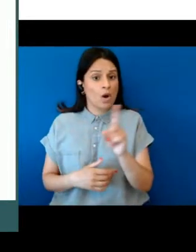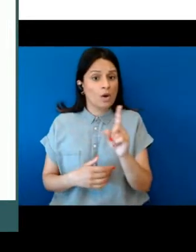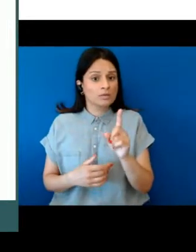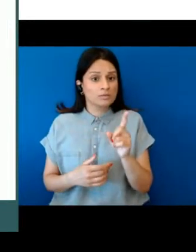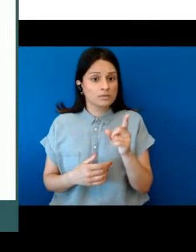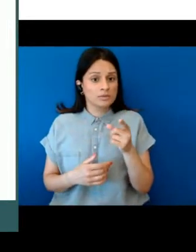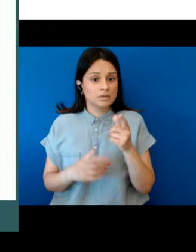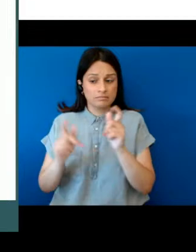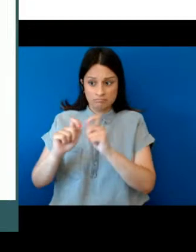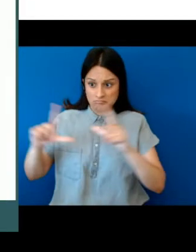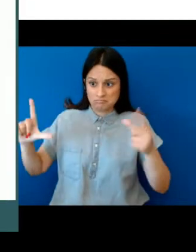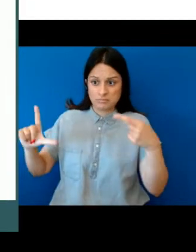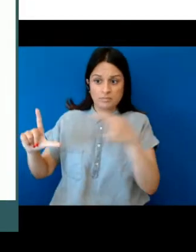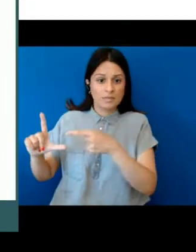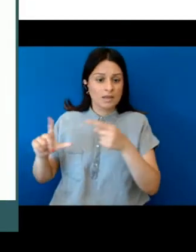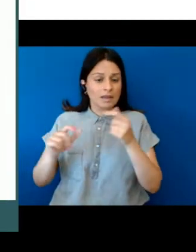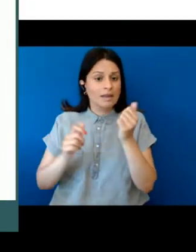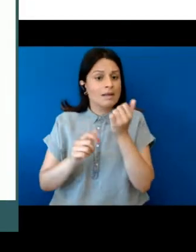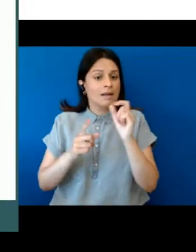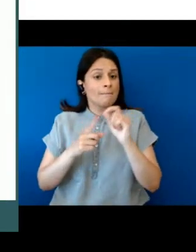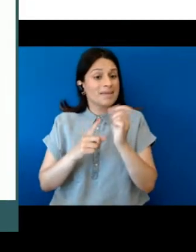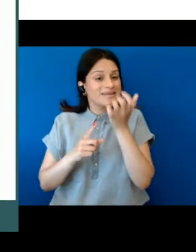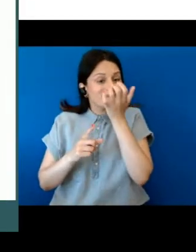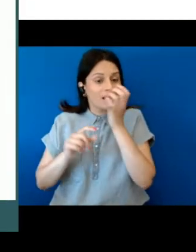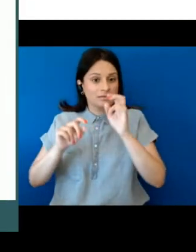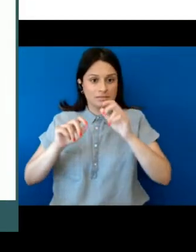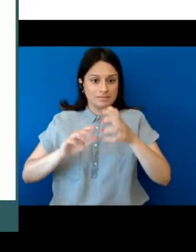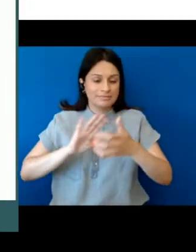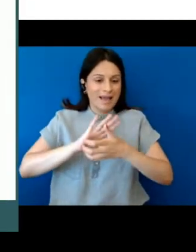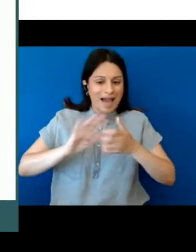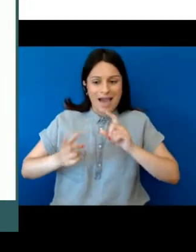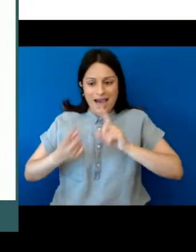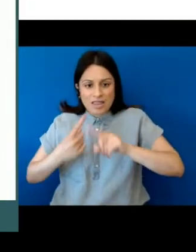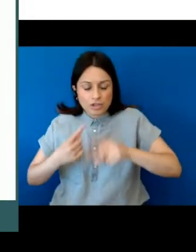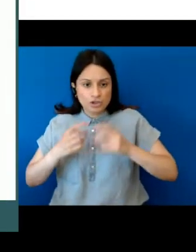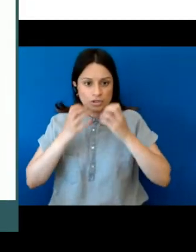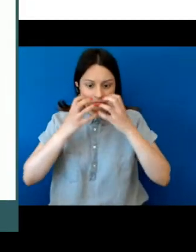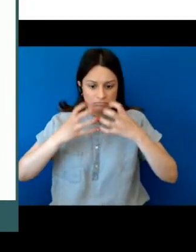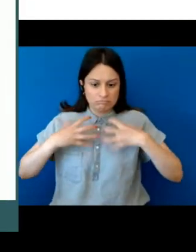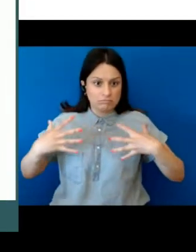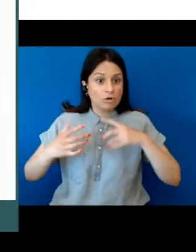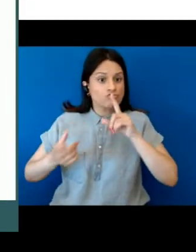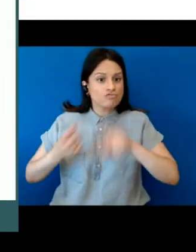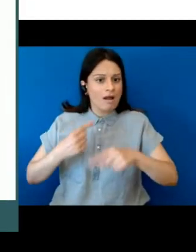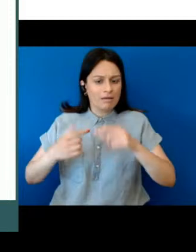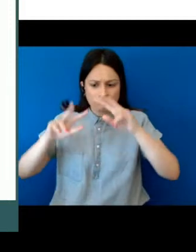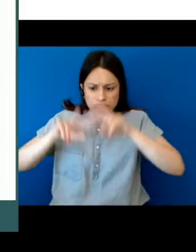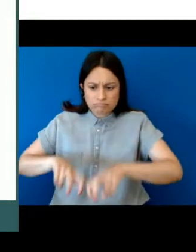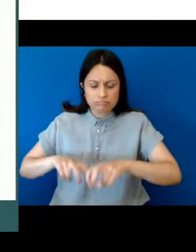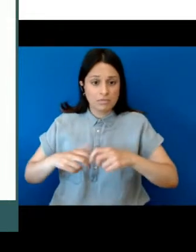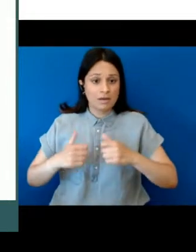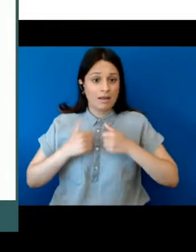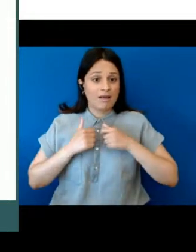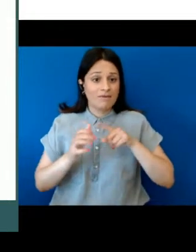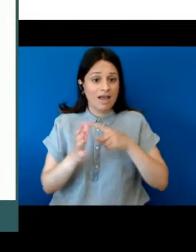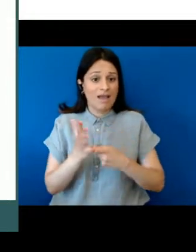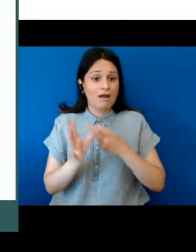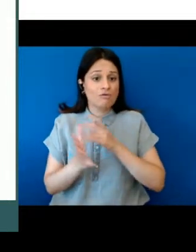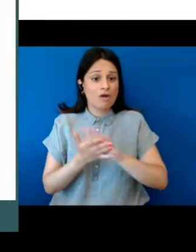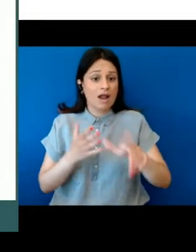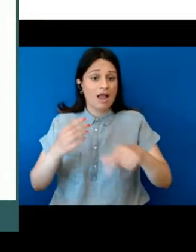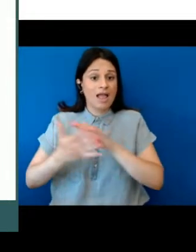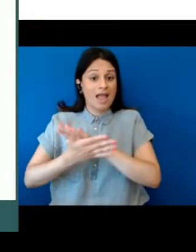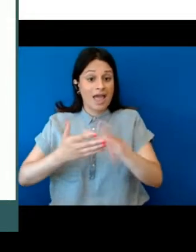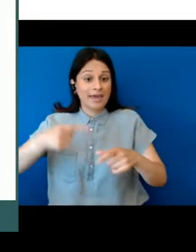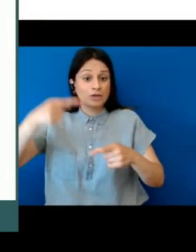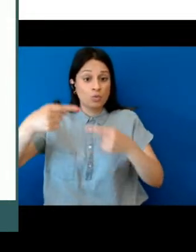investigating peanut allergy. So currently we have available ARA H1, 2, 3, 6, 8, and